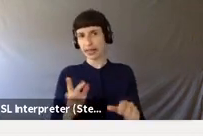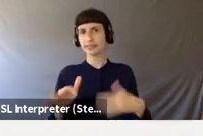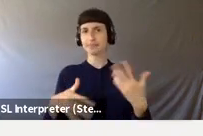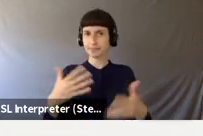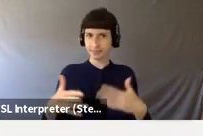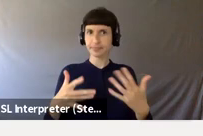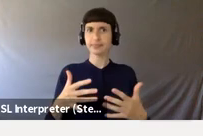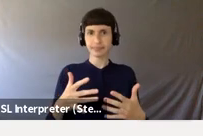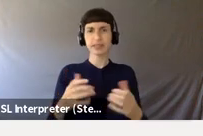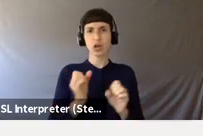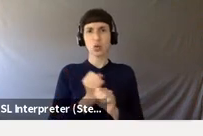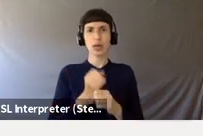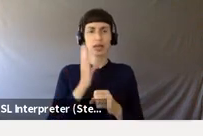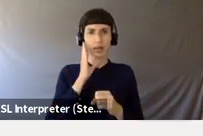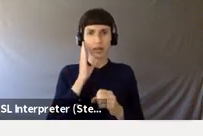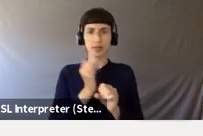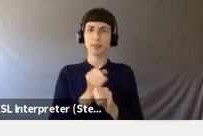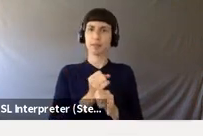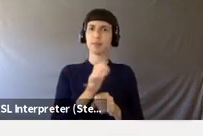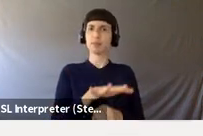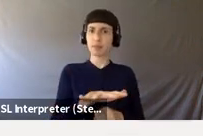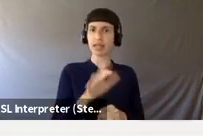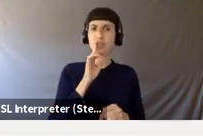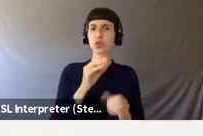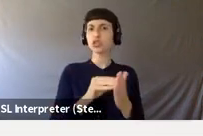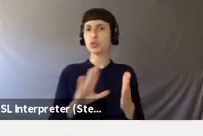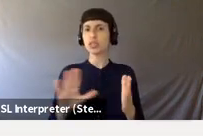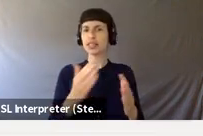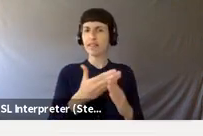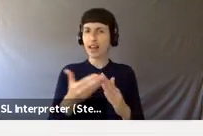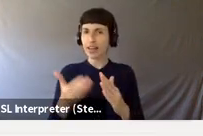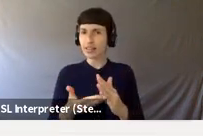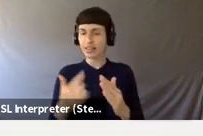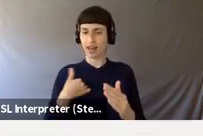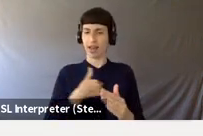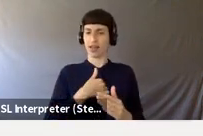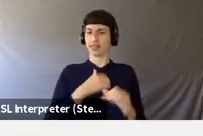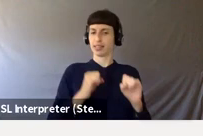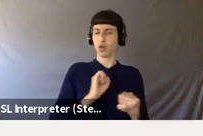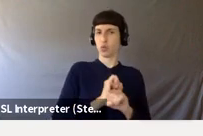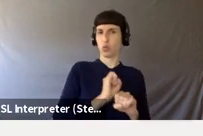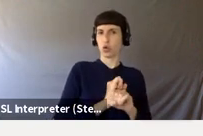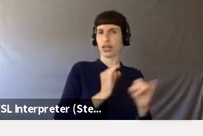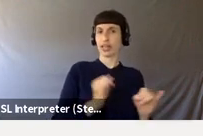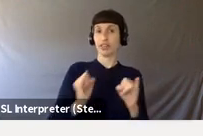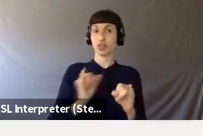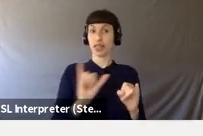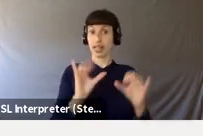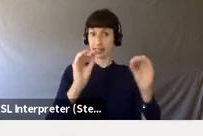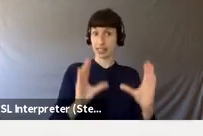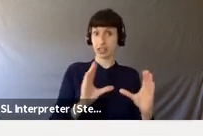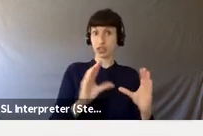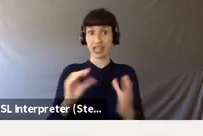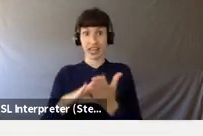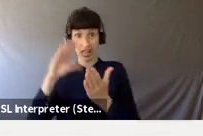space for us to collaborate as a class. It's going to have a place for us to work individually as teachers, to work individually as learners, and it takes a little